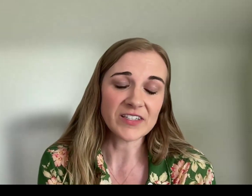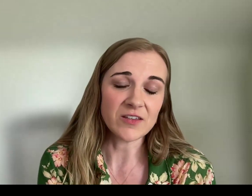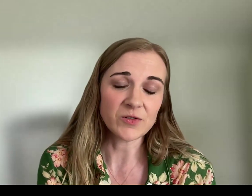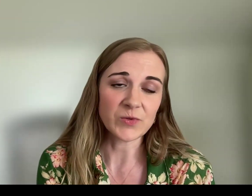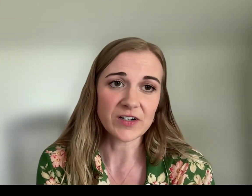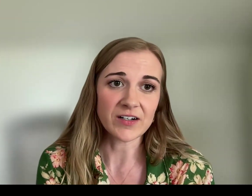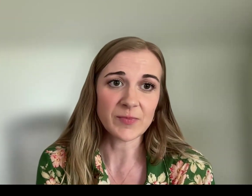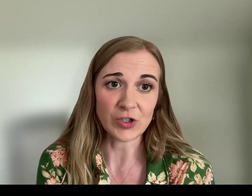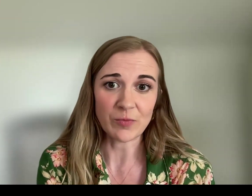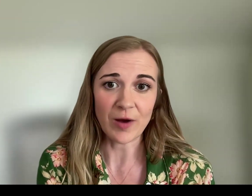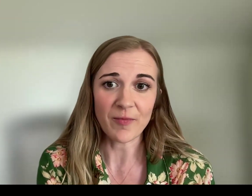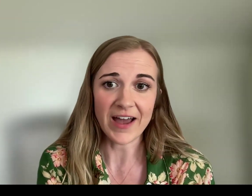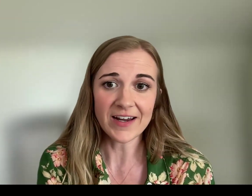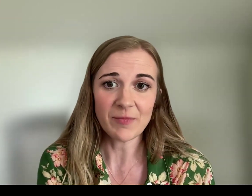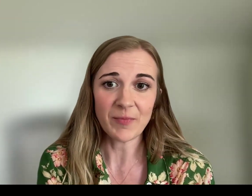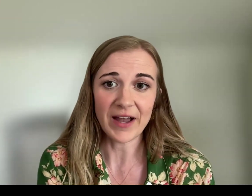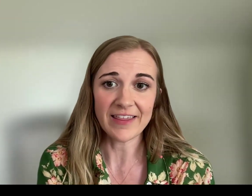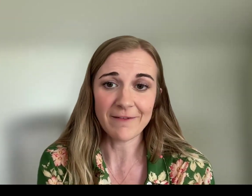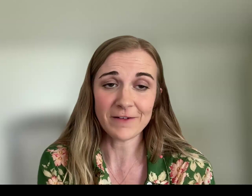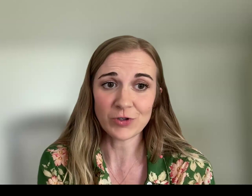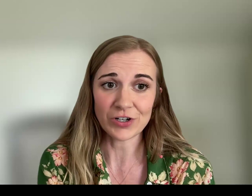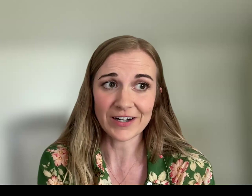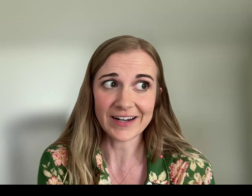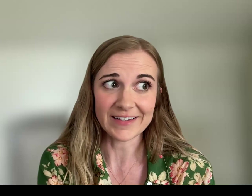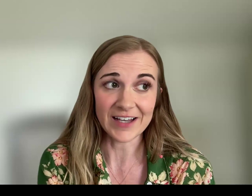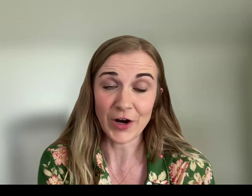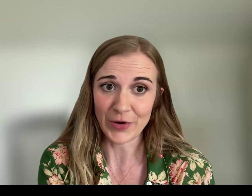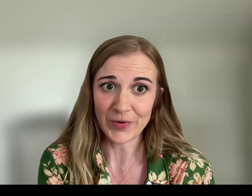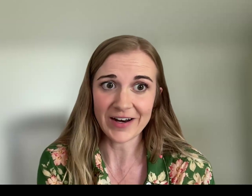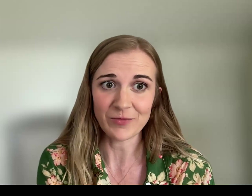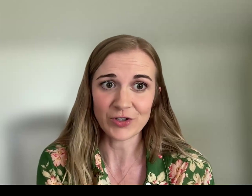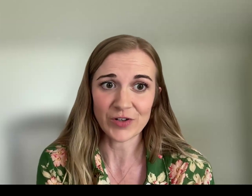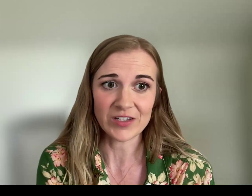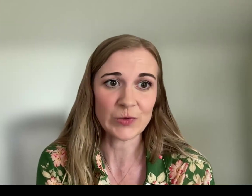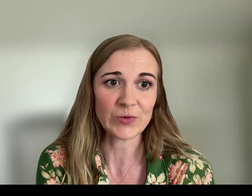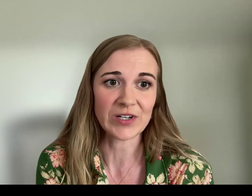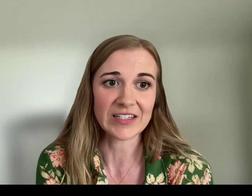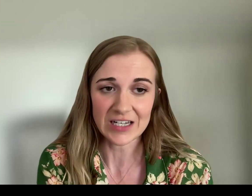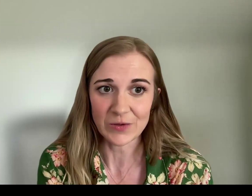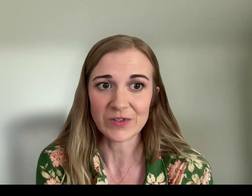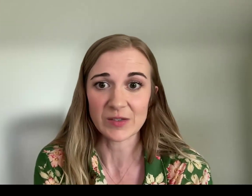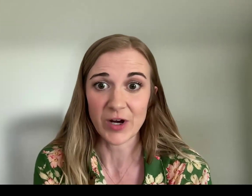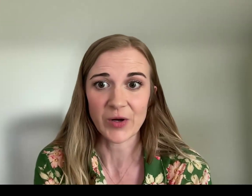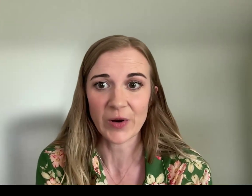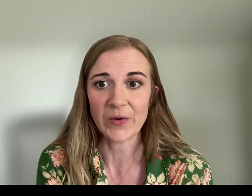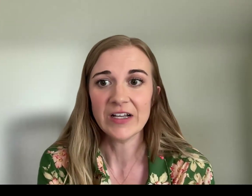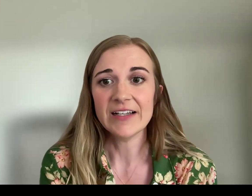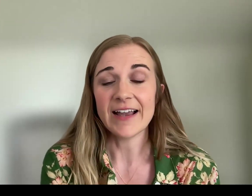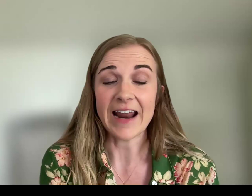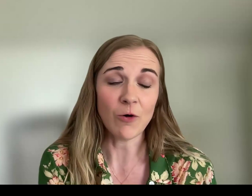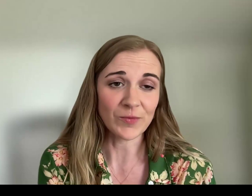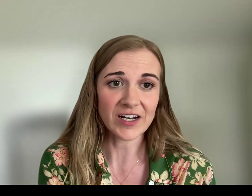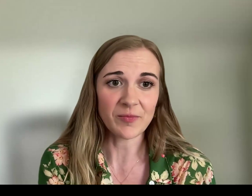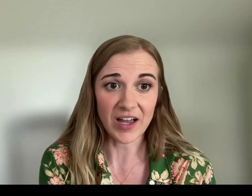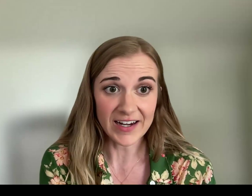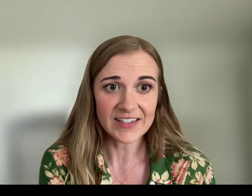where we see those tools are especially problematic. But the future is unknown, and I'm sure these tools will continue to spread and grow. And